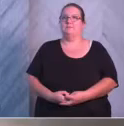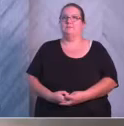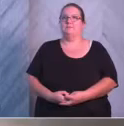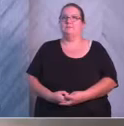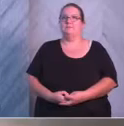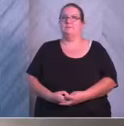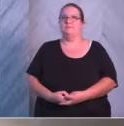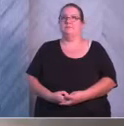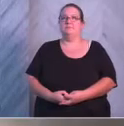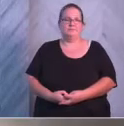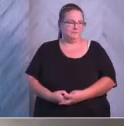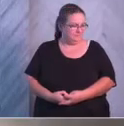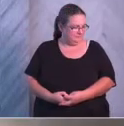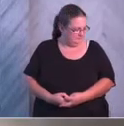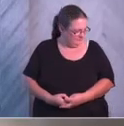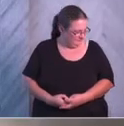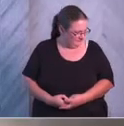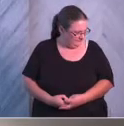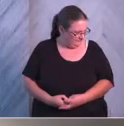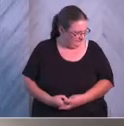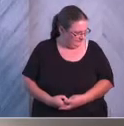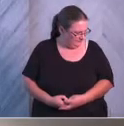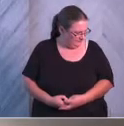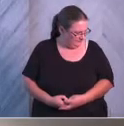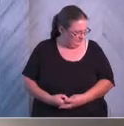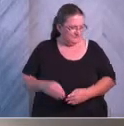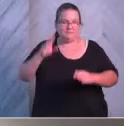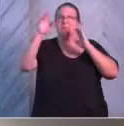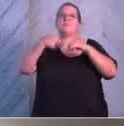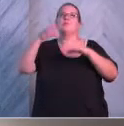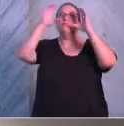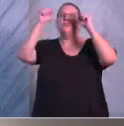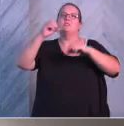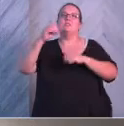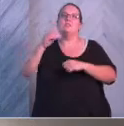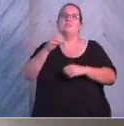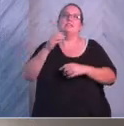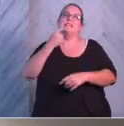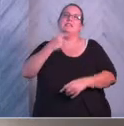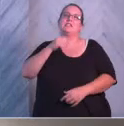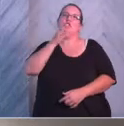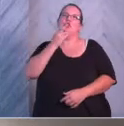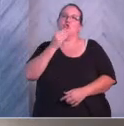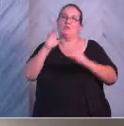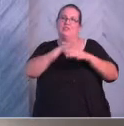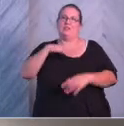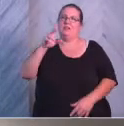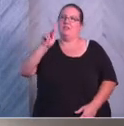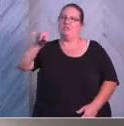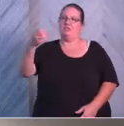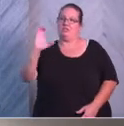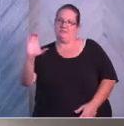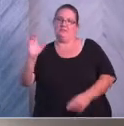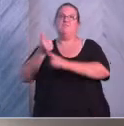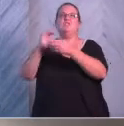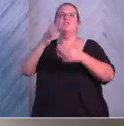Hi, I'm Debbie Fitzerman, president of the Kingston Jewish Council, or we call it KJC, which is the